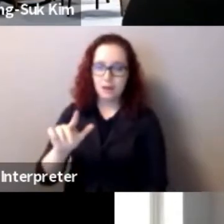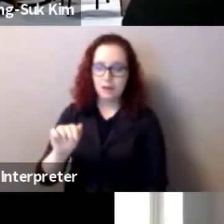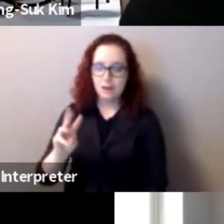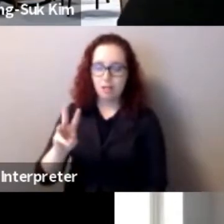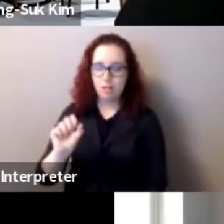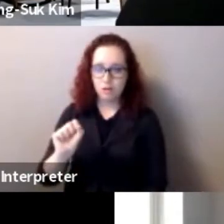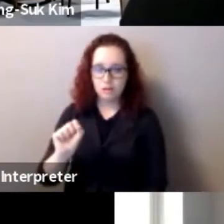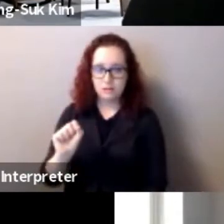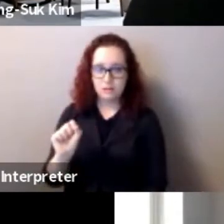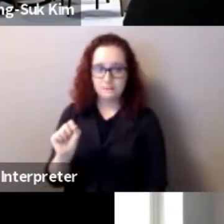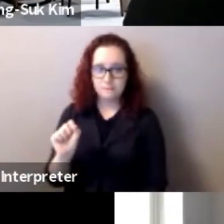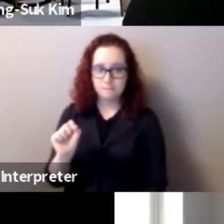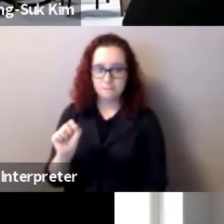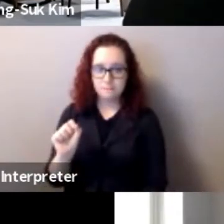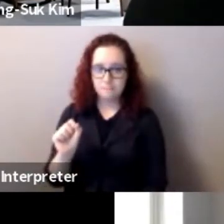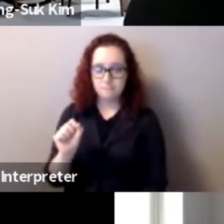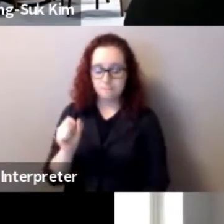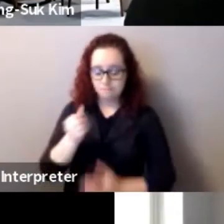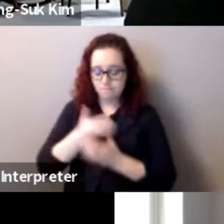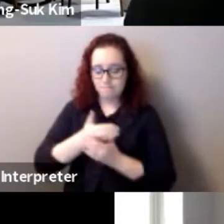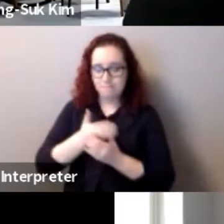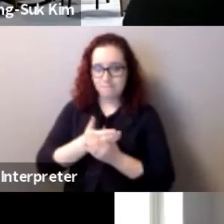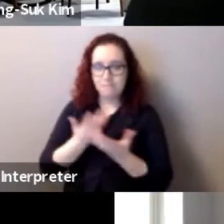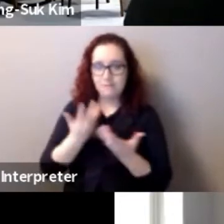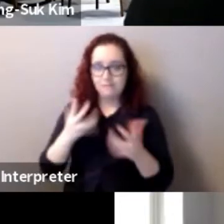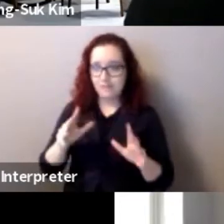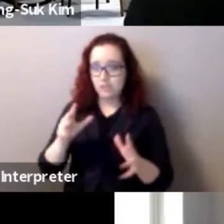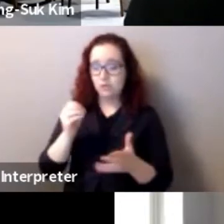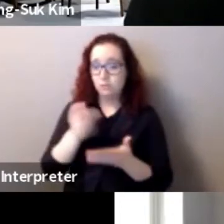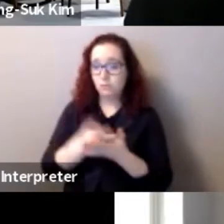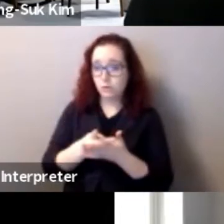on file have been approved by AERA Council.